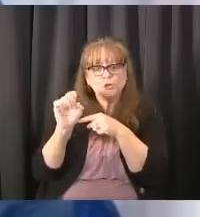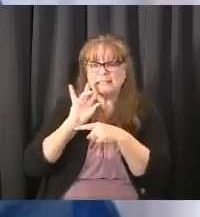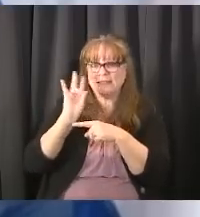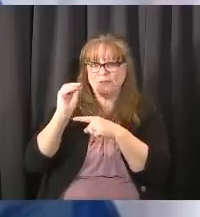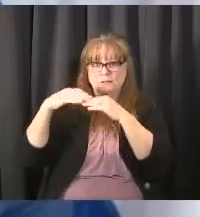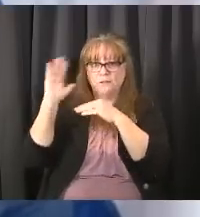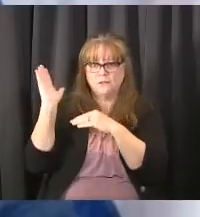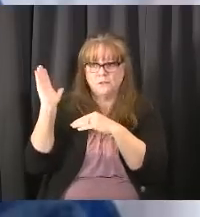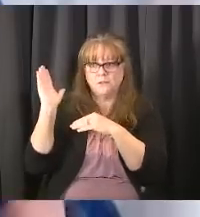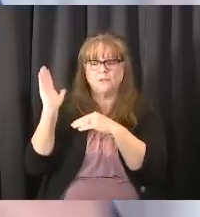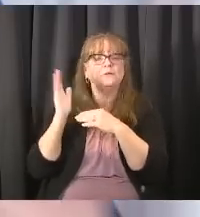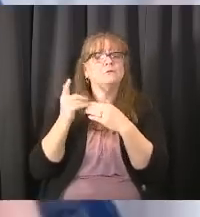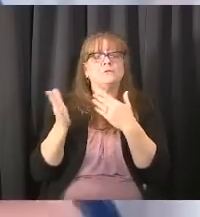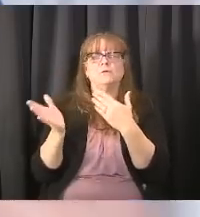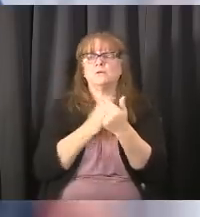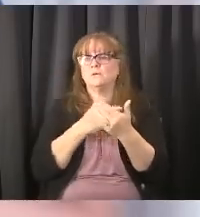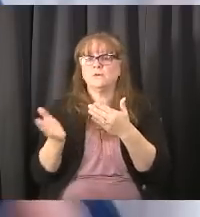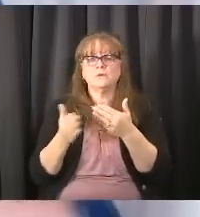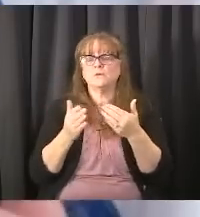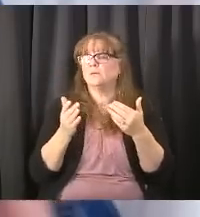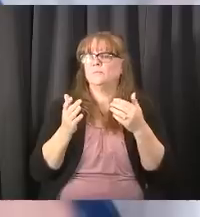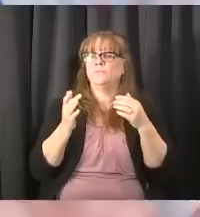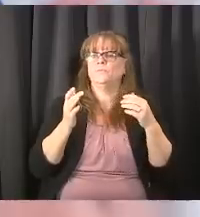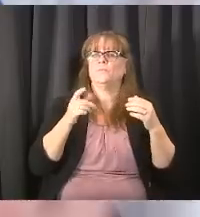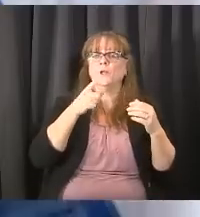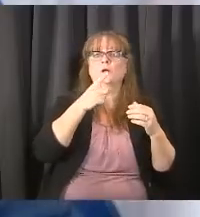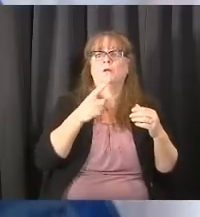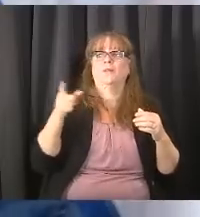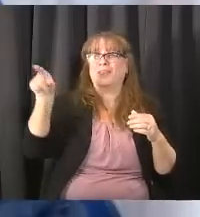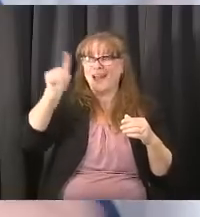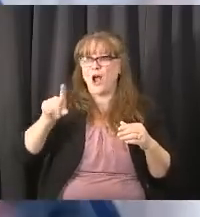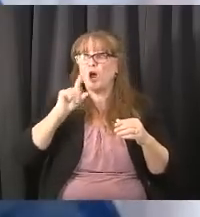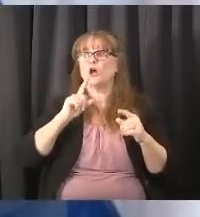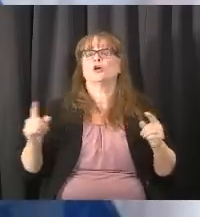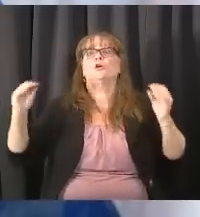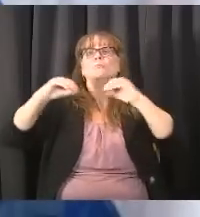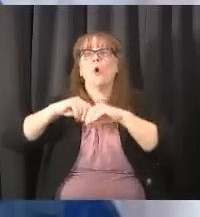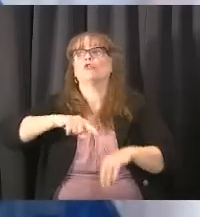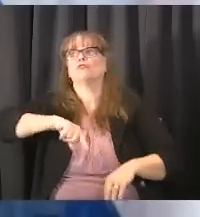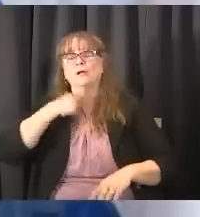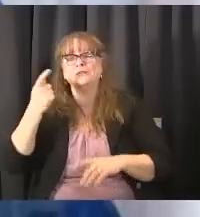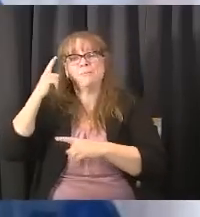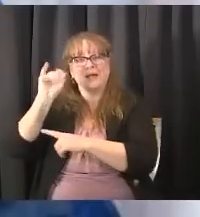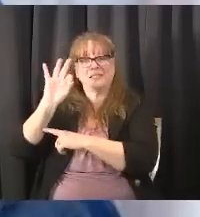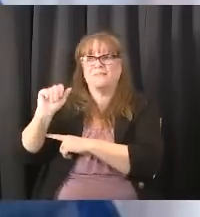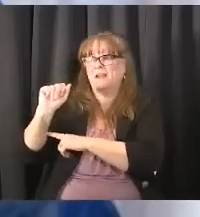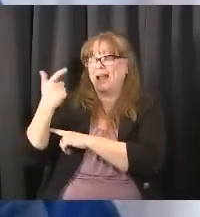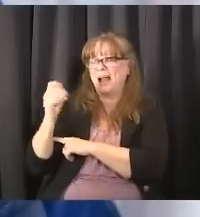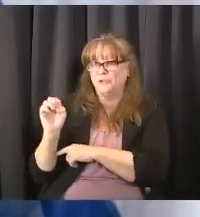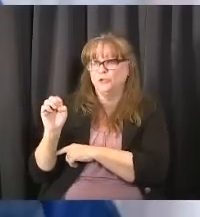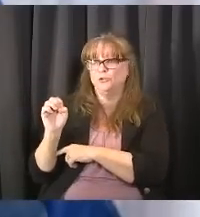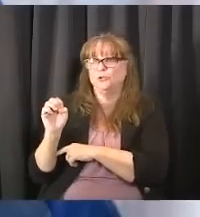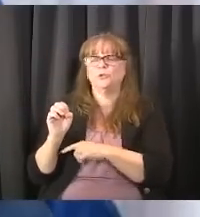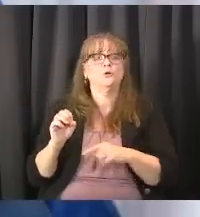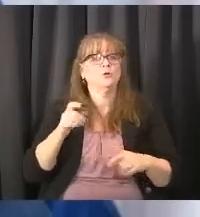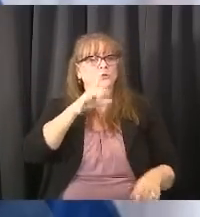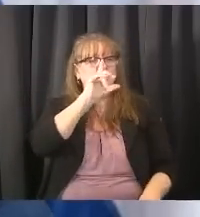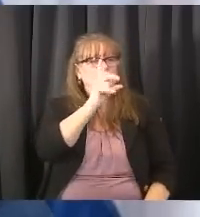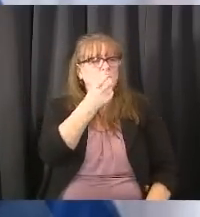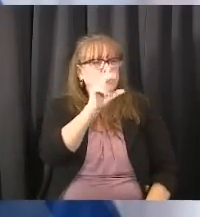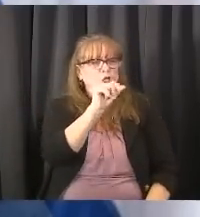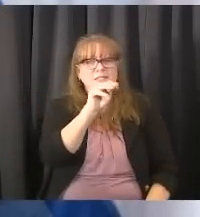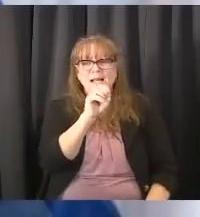associated with age itself. And I want Dr. Zane to comment on that from a clinical perspective, and then I'll go back to your question. Dr. Zane? Yeah, so that's a